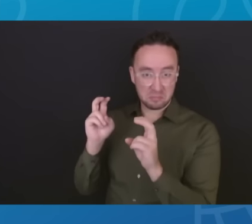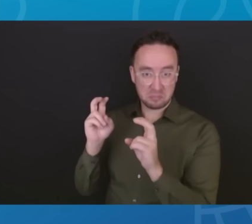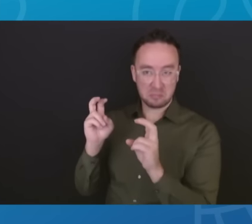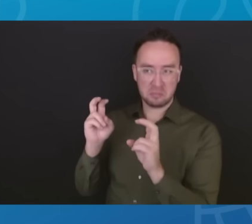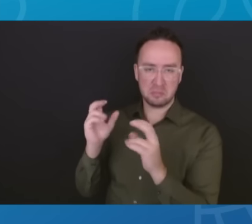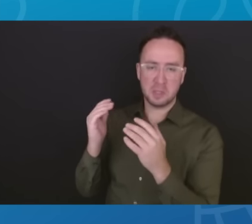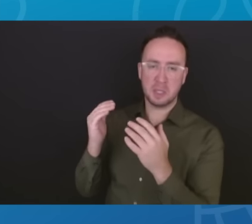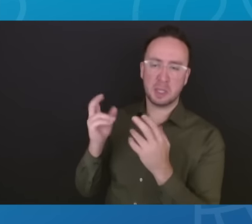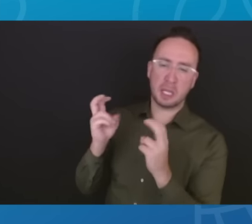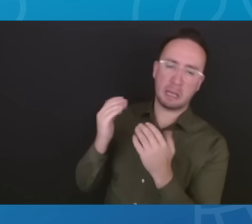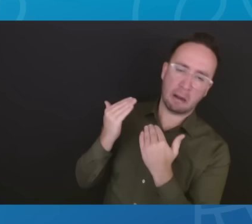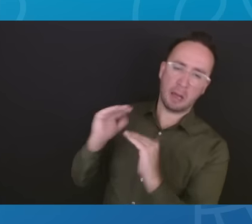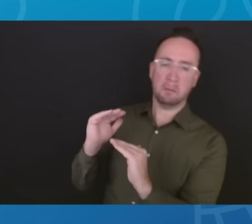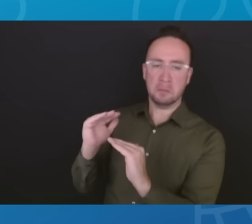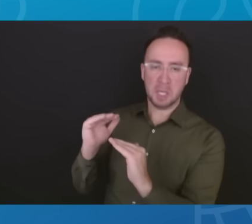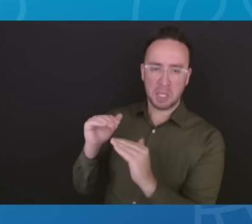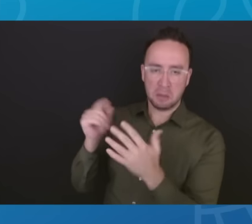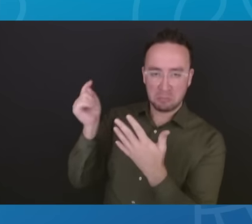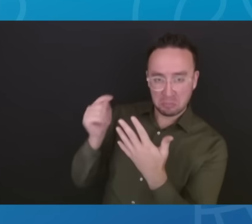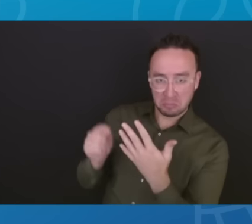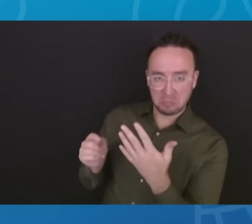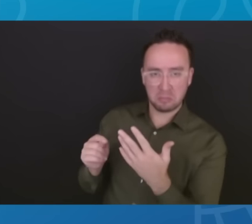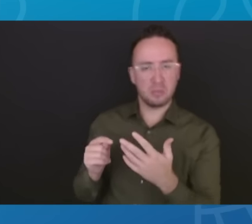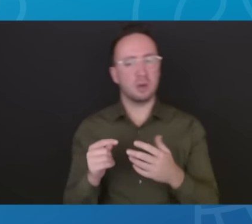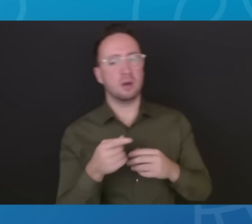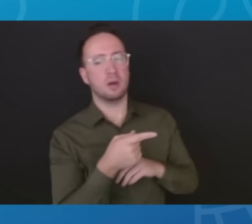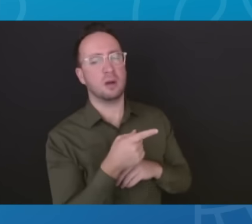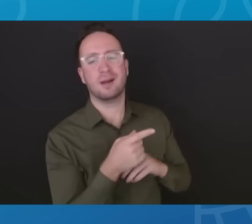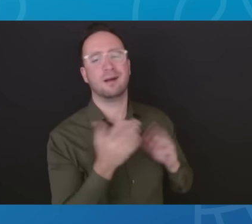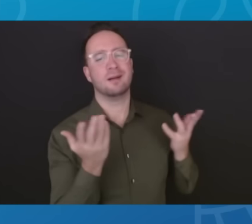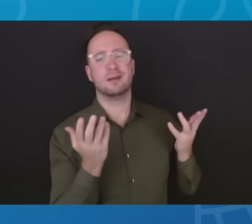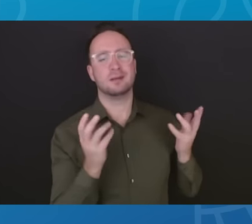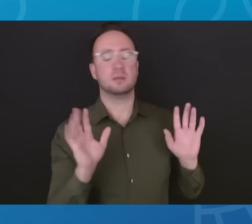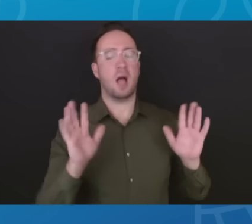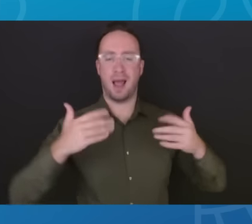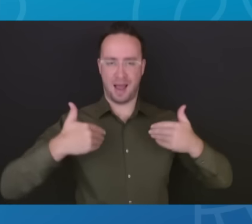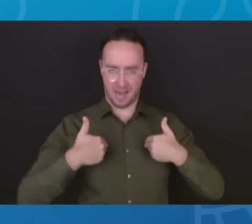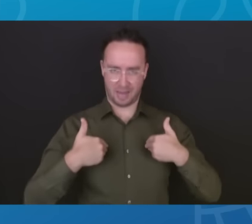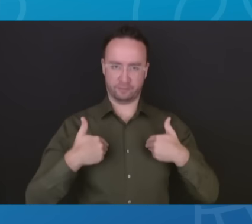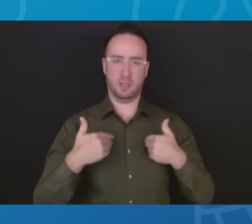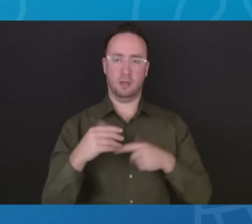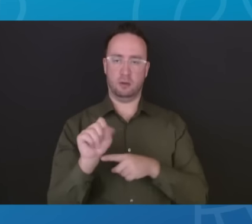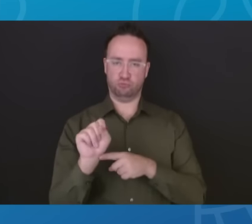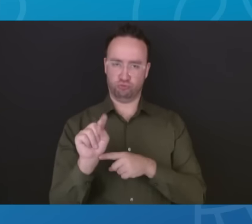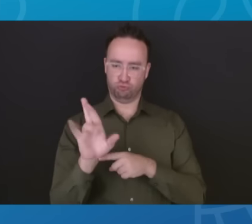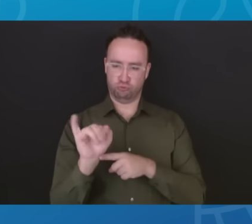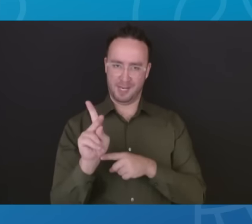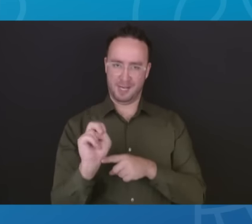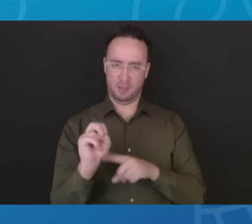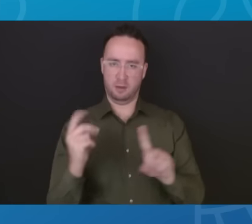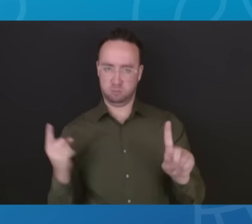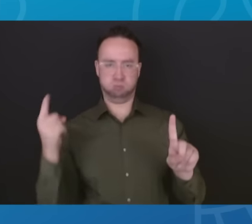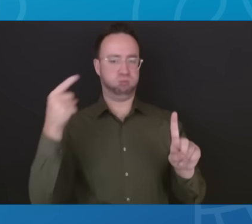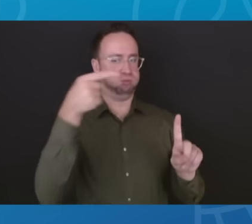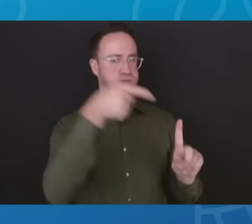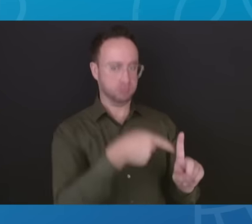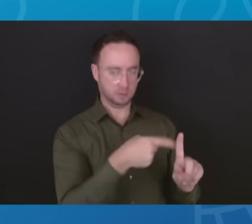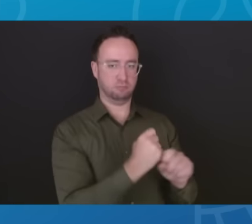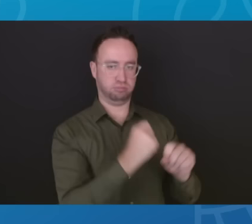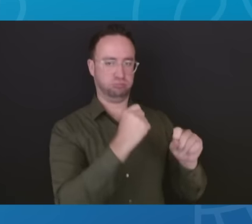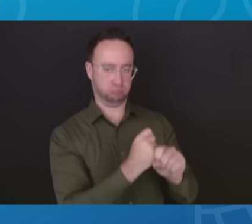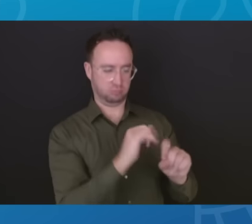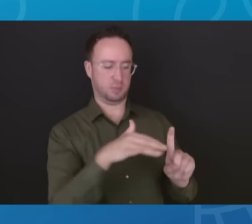the other. They have been conducting strikes. They've been conducting strikes targeting Hezbollah militants, and certainly there are more strikes happening this